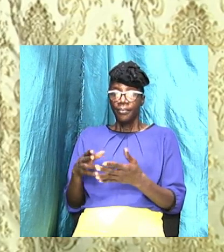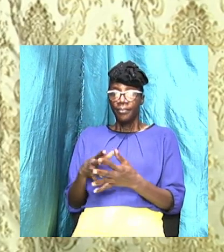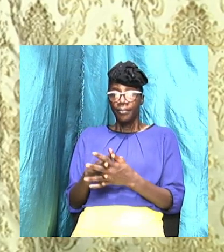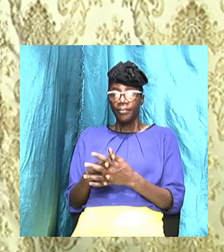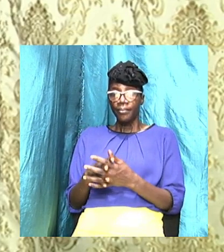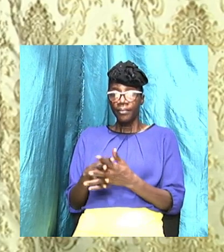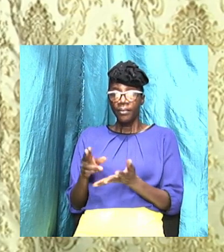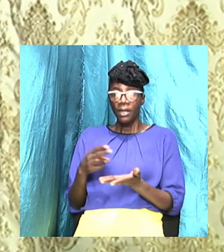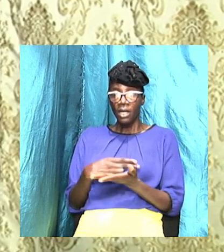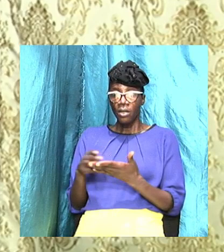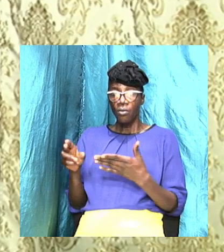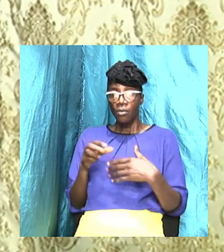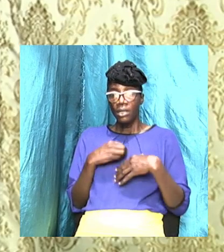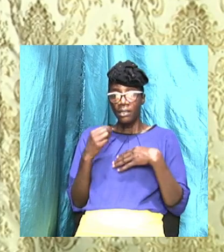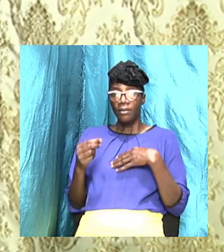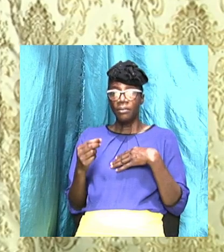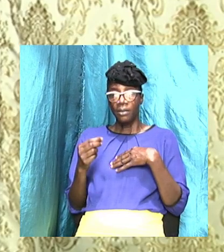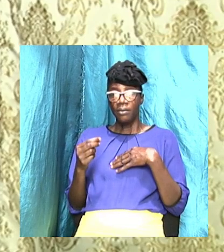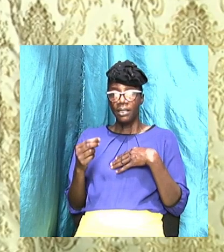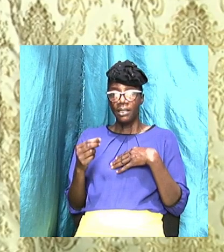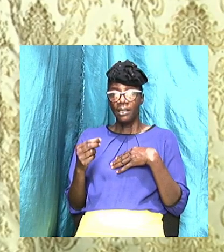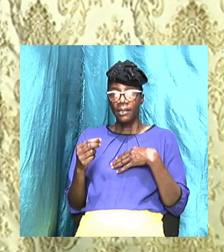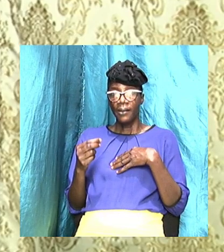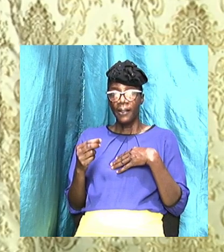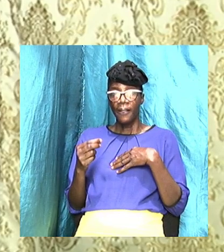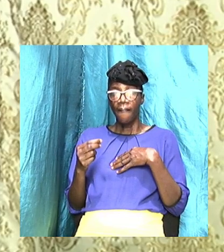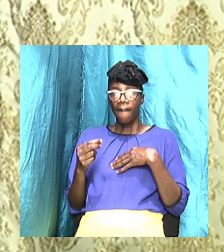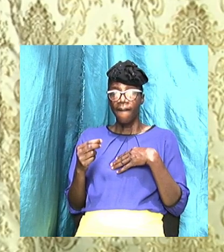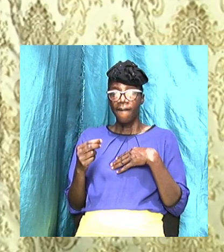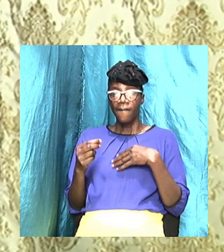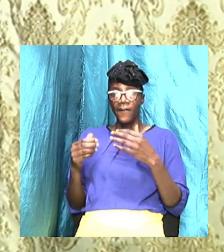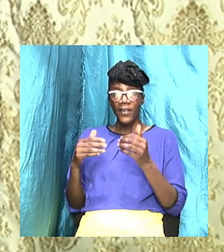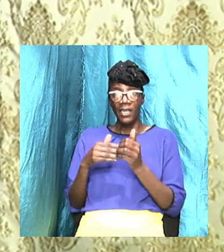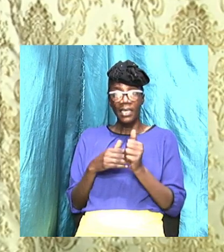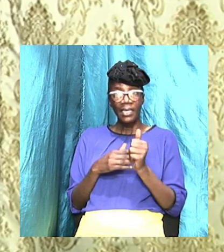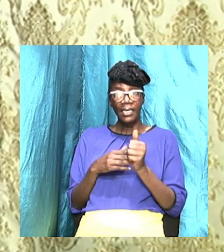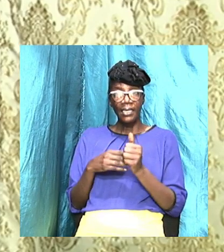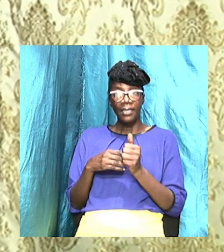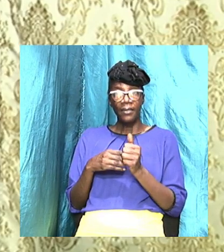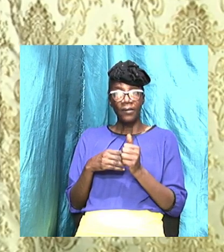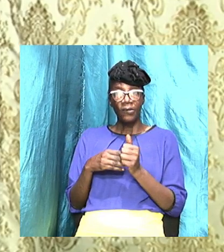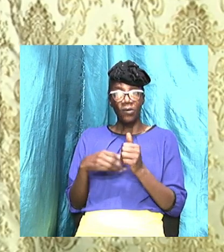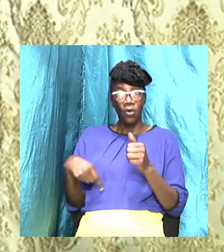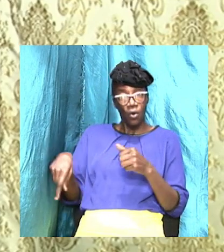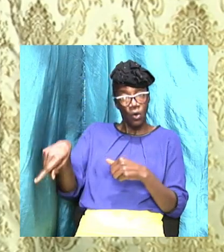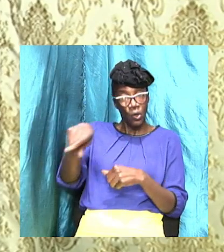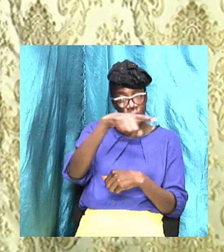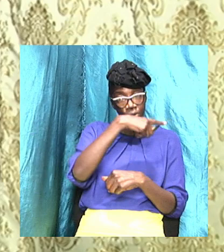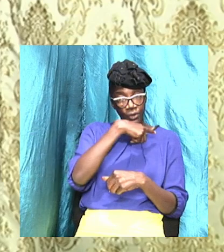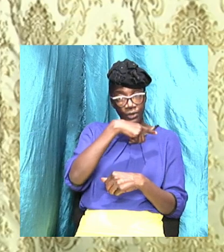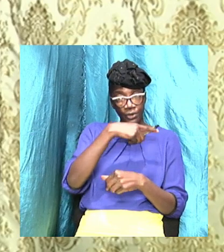The Holy Ghost, like I said earlier on, will lead us.